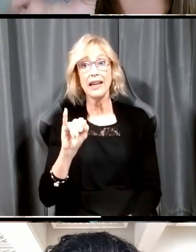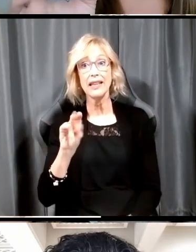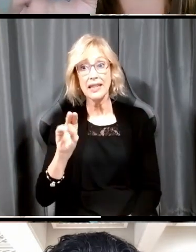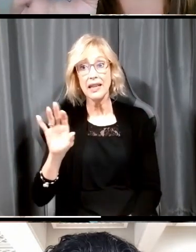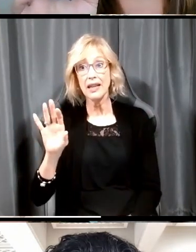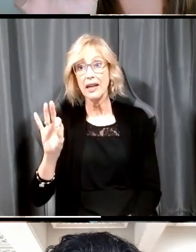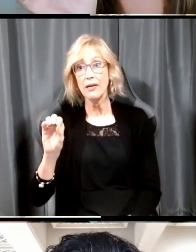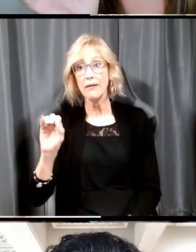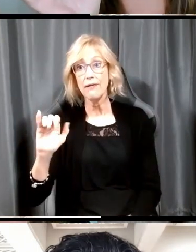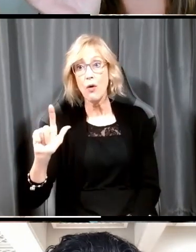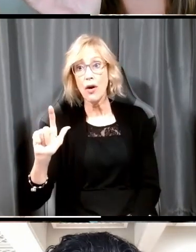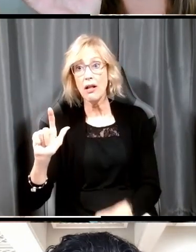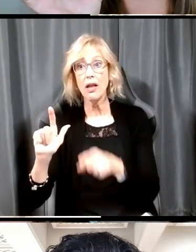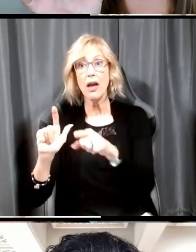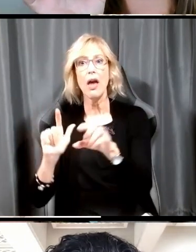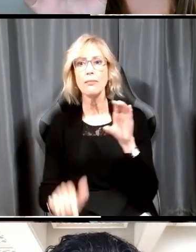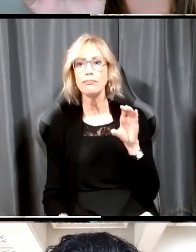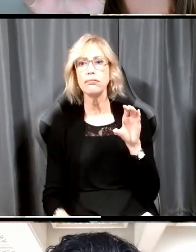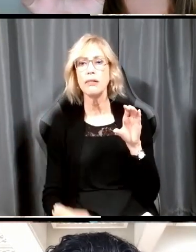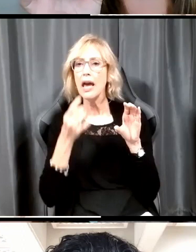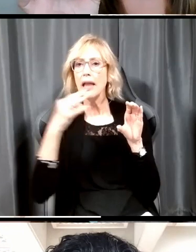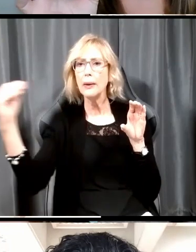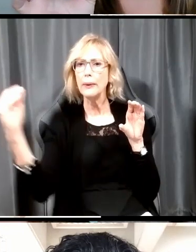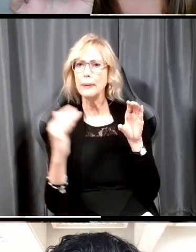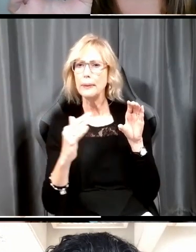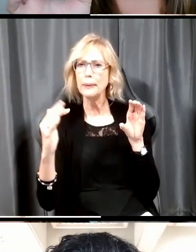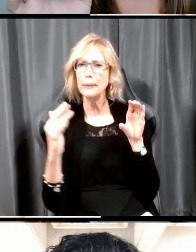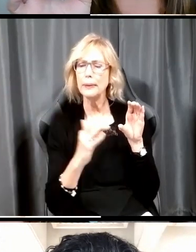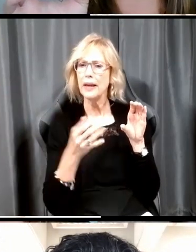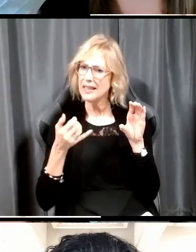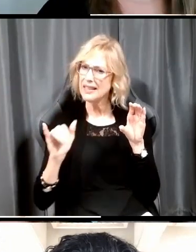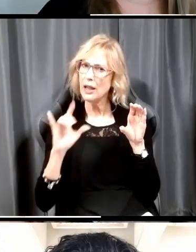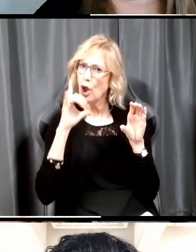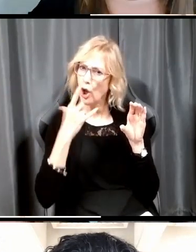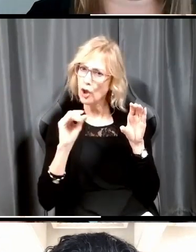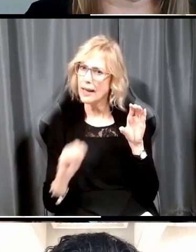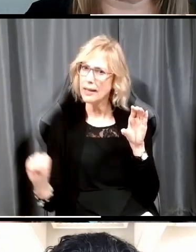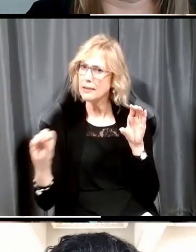can hold it still and it's still within the light will get some sort of movement out of it.